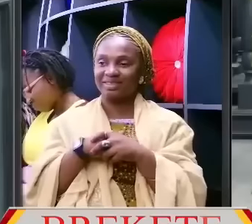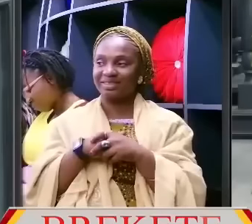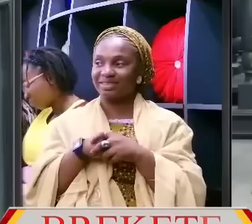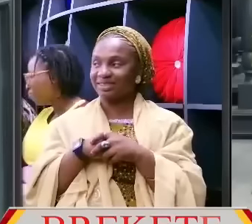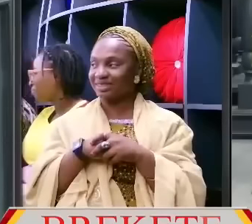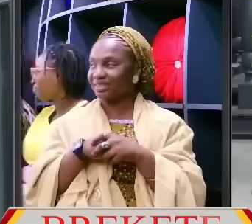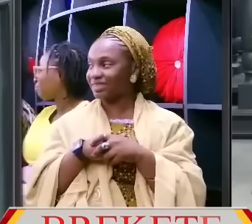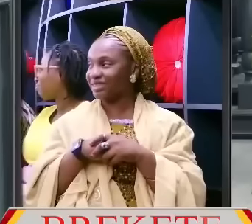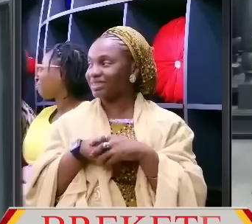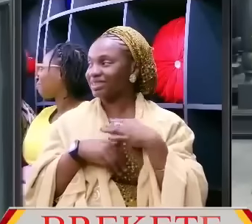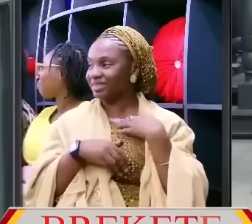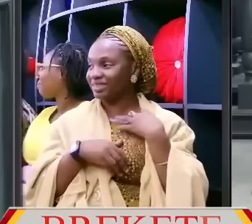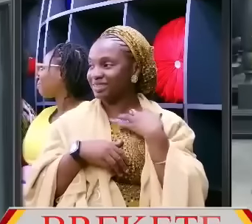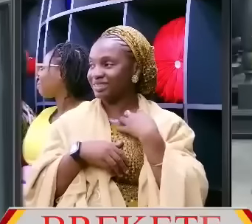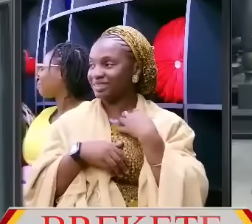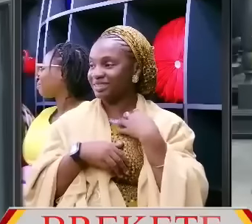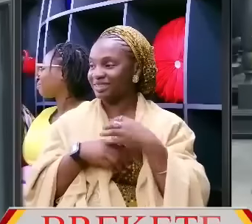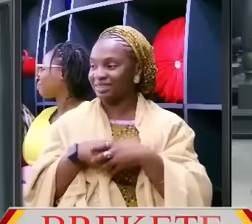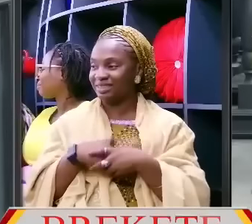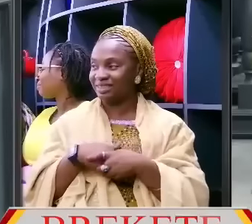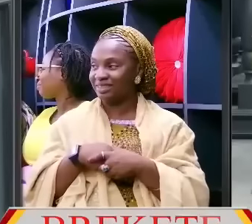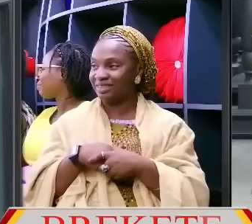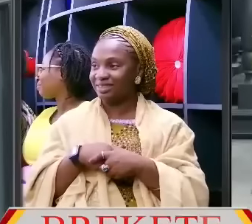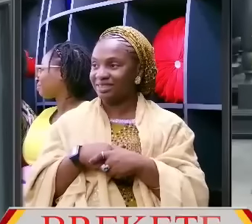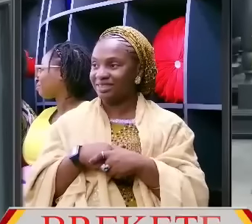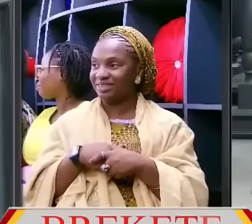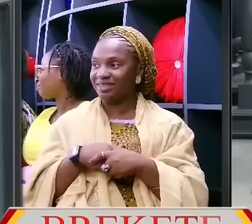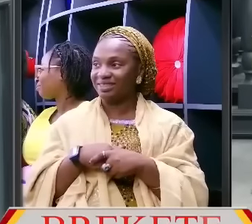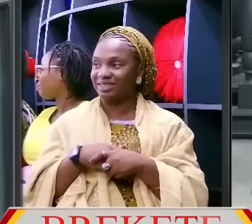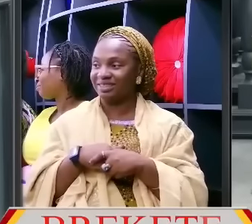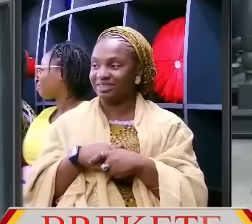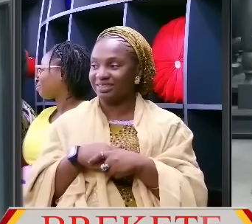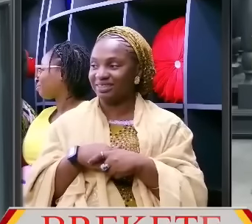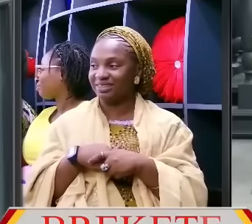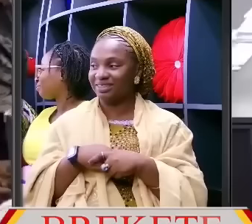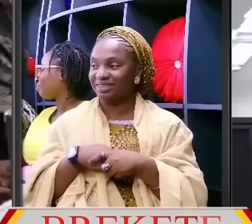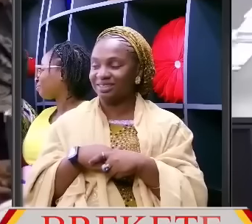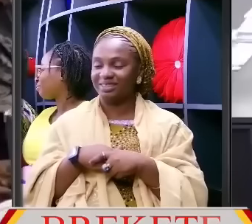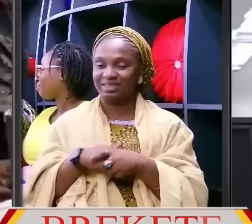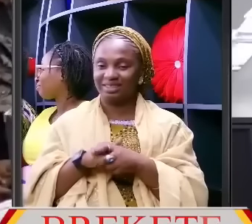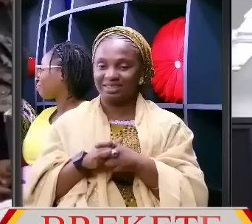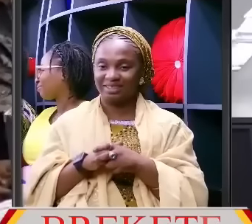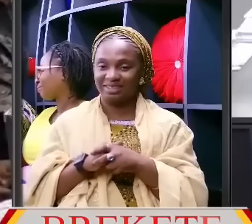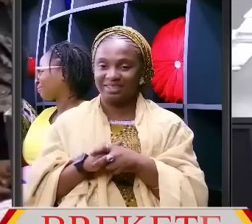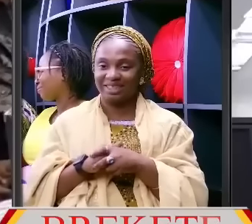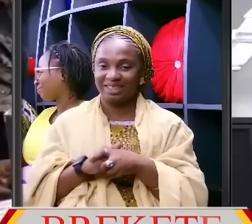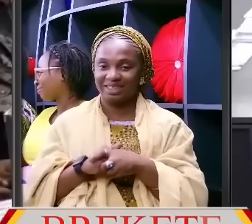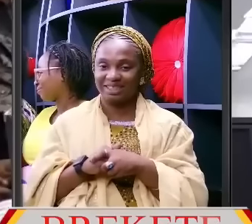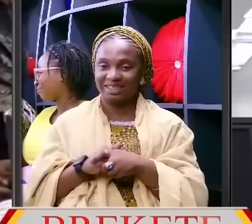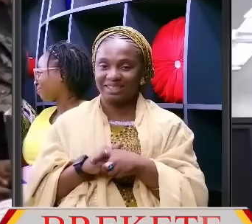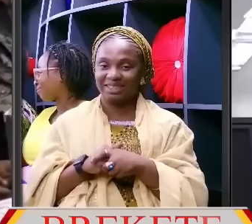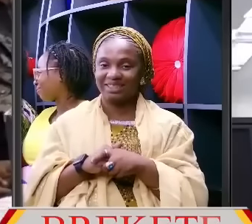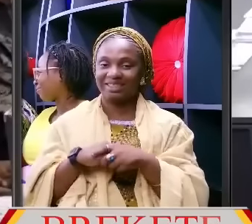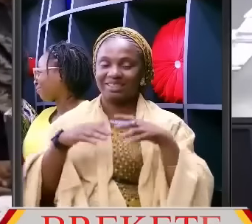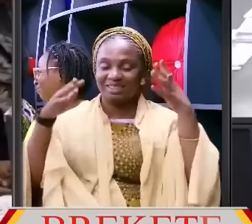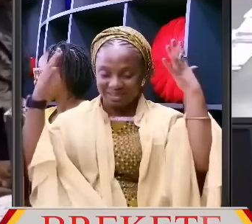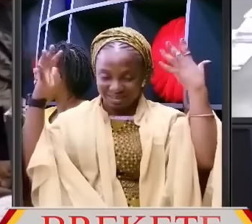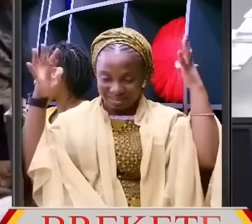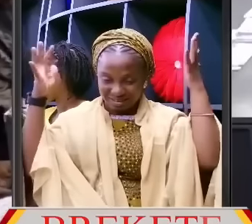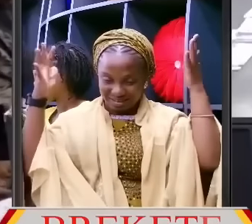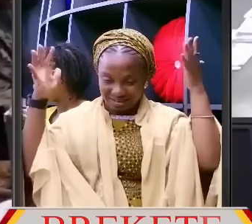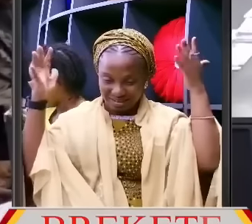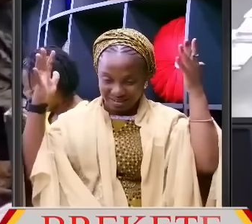I mean, una no hear the fio. Una go teach an appear. When fio, yeah, make we appreciate